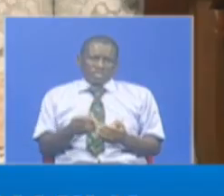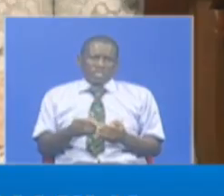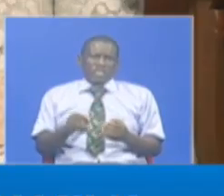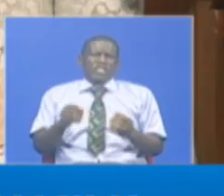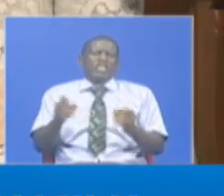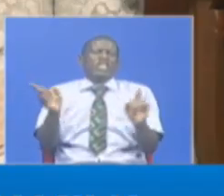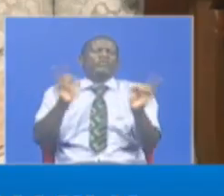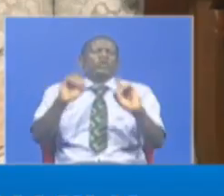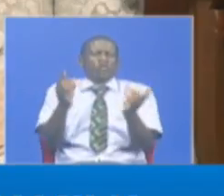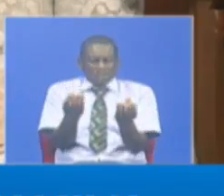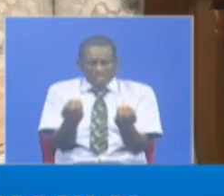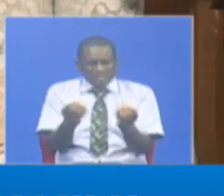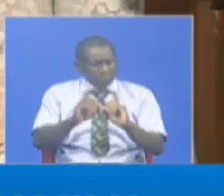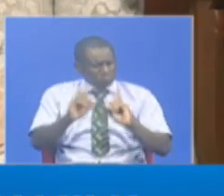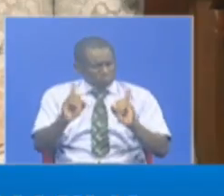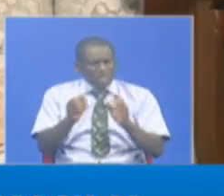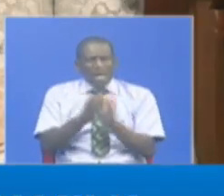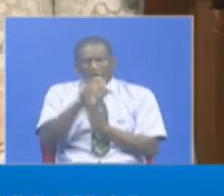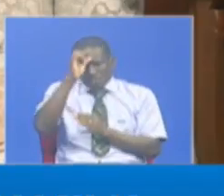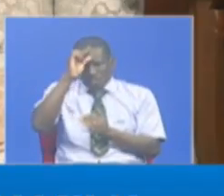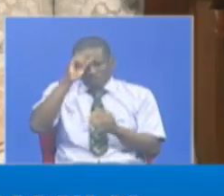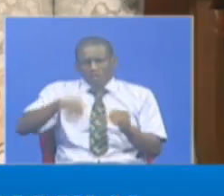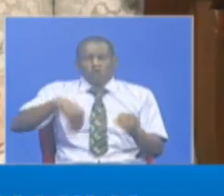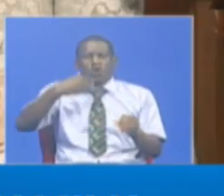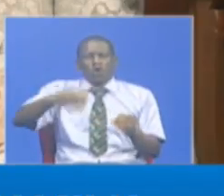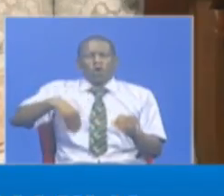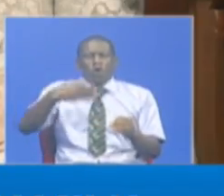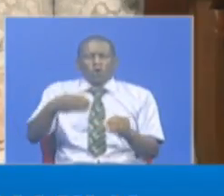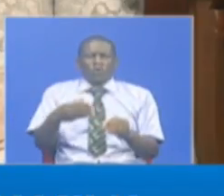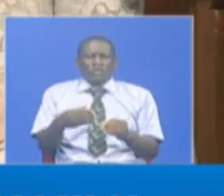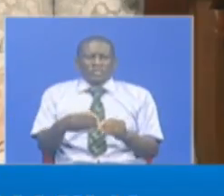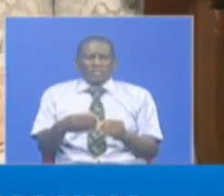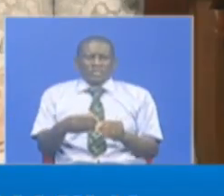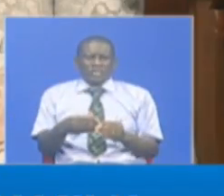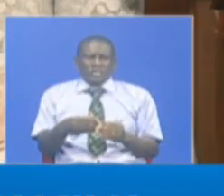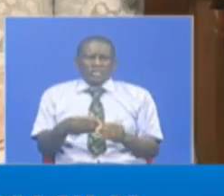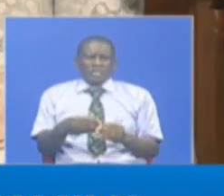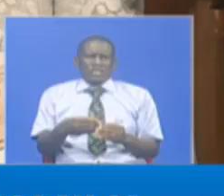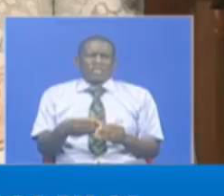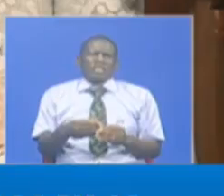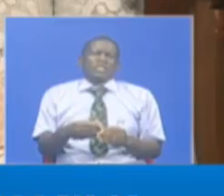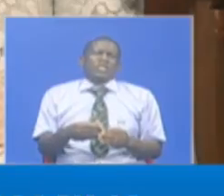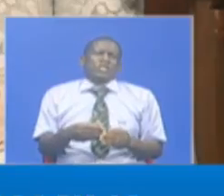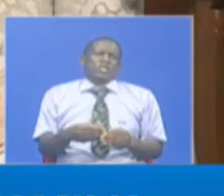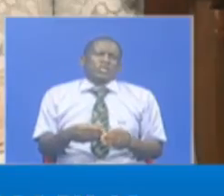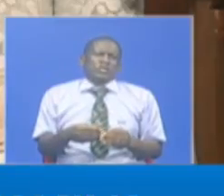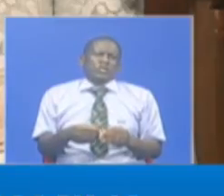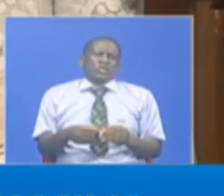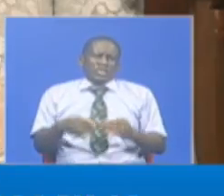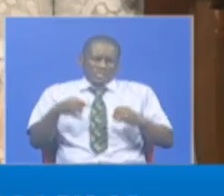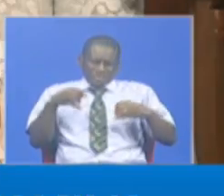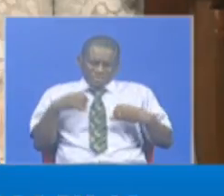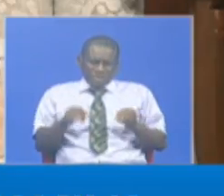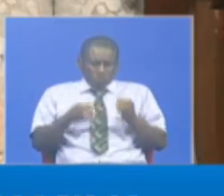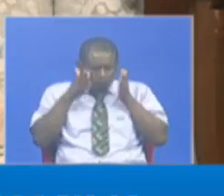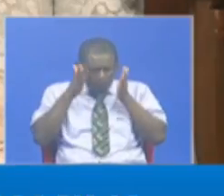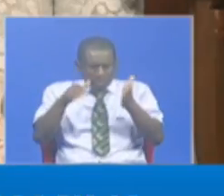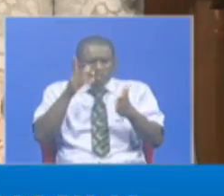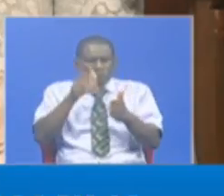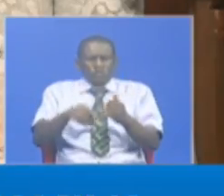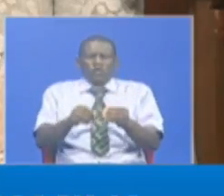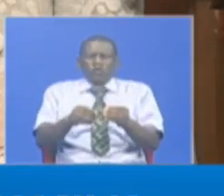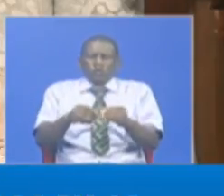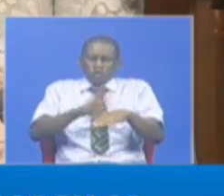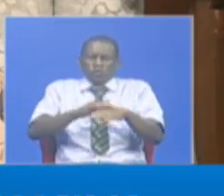be that easy, and government always takes on board what is for the common good and